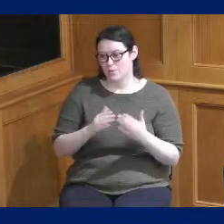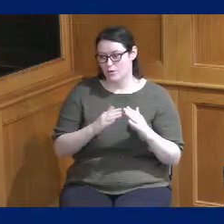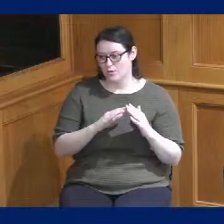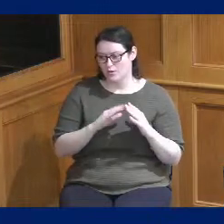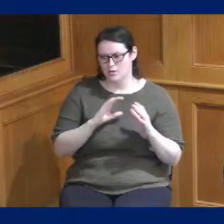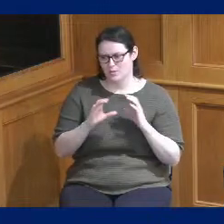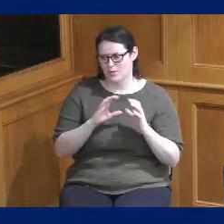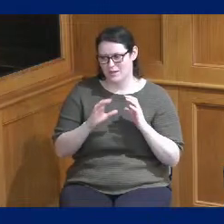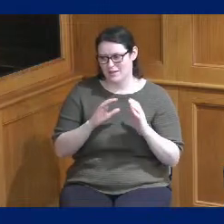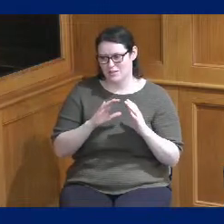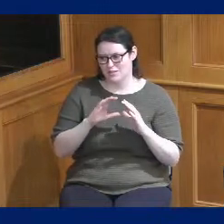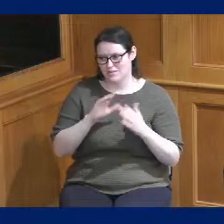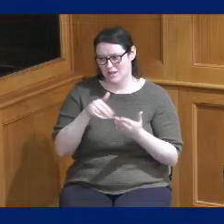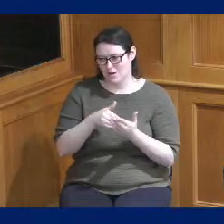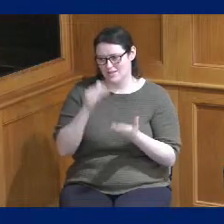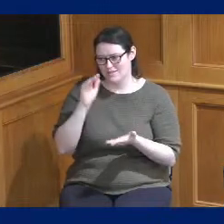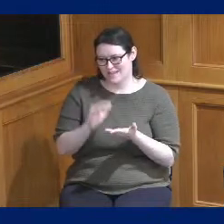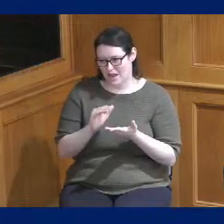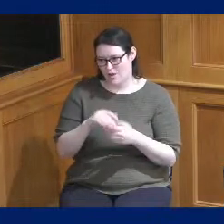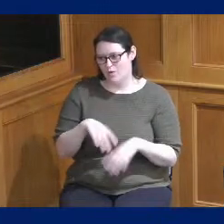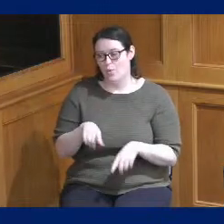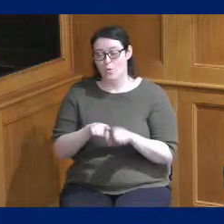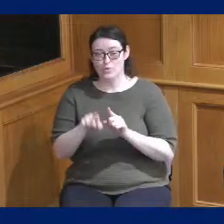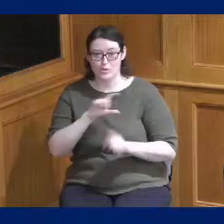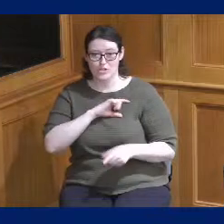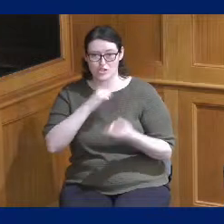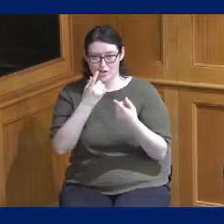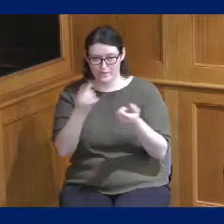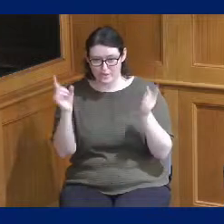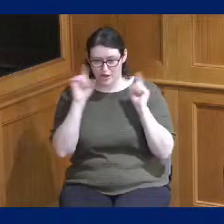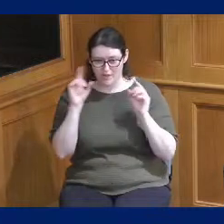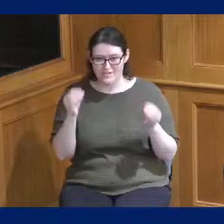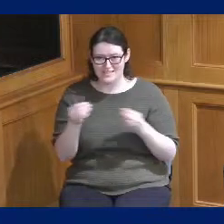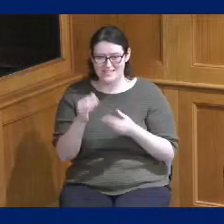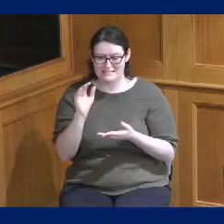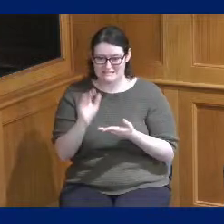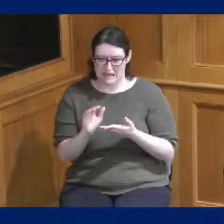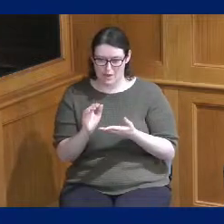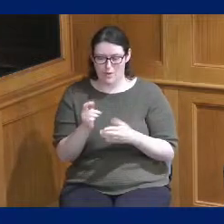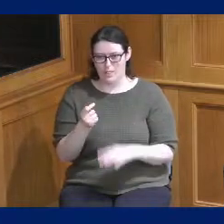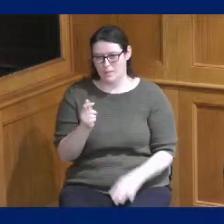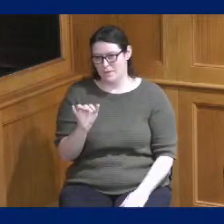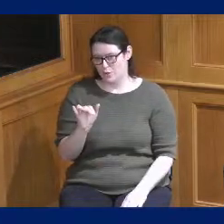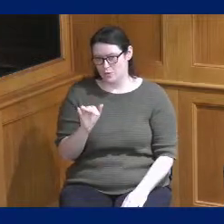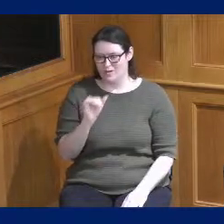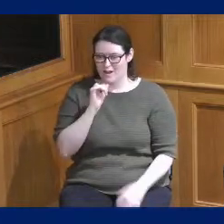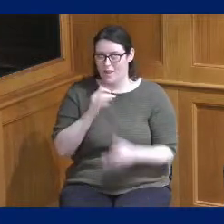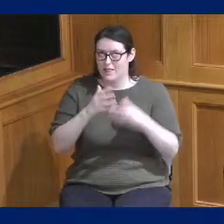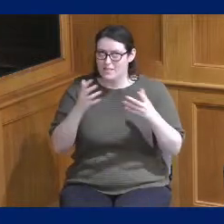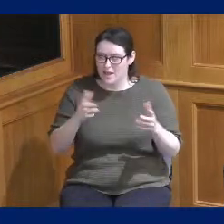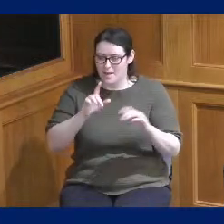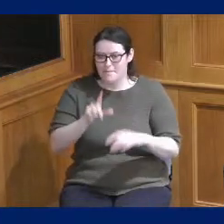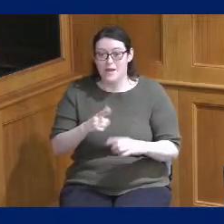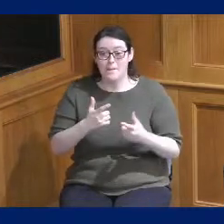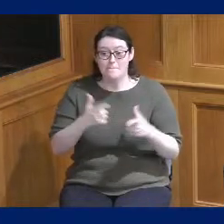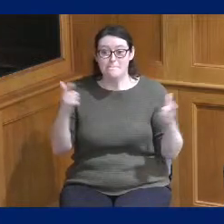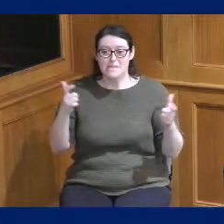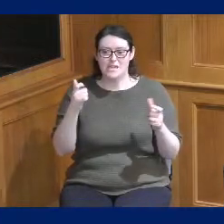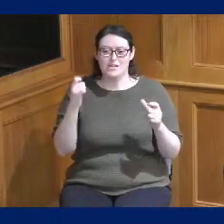down $12,000. It's not a lot on the size of that budget, but nonetheless just shows that even our largest departments year over